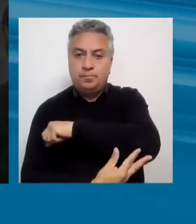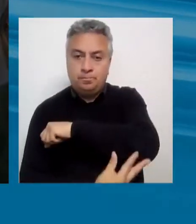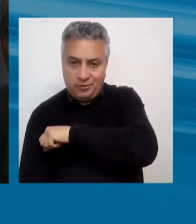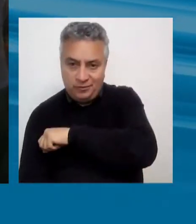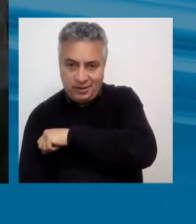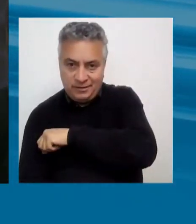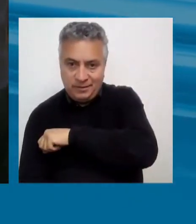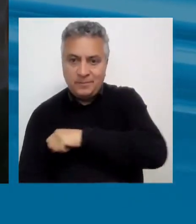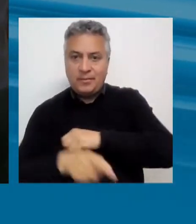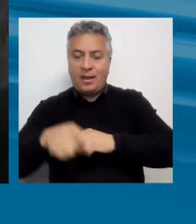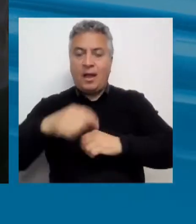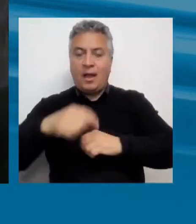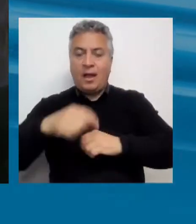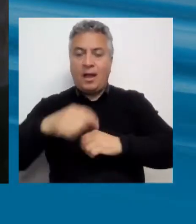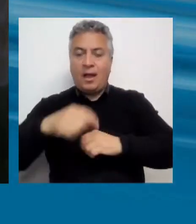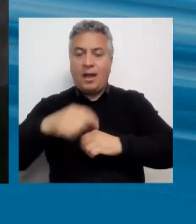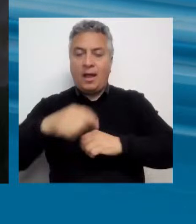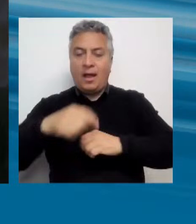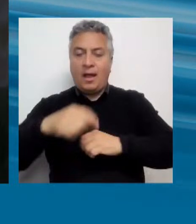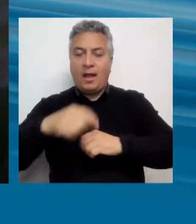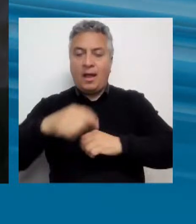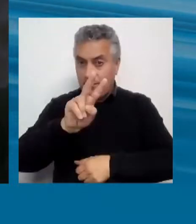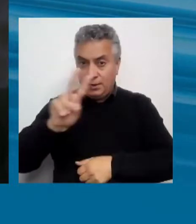in 2022,